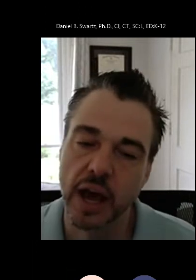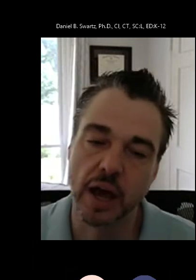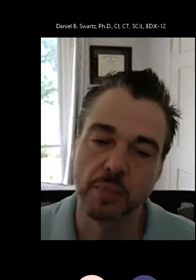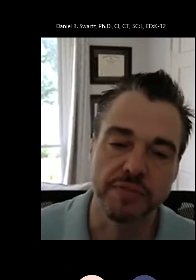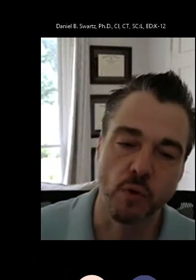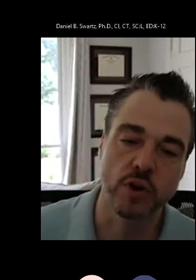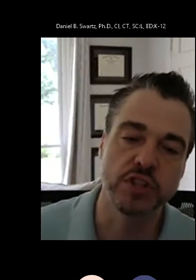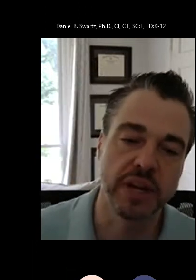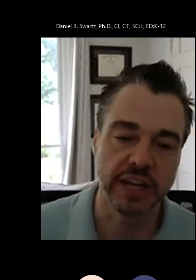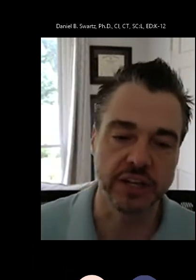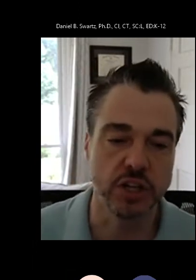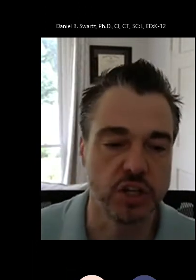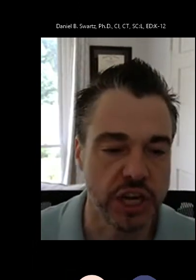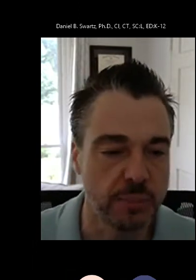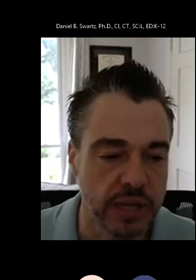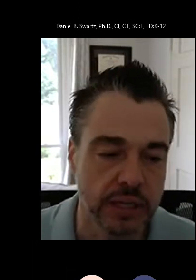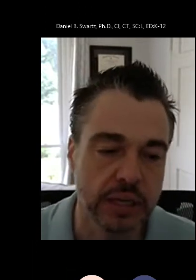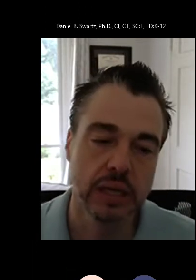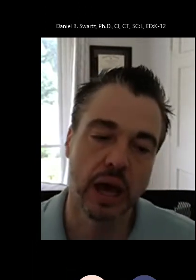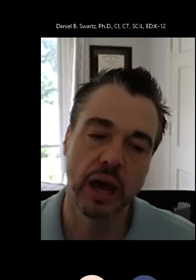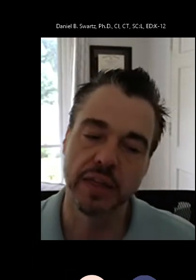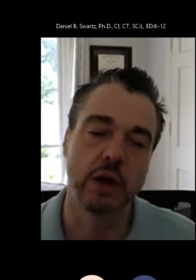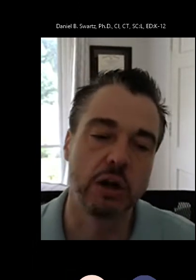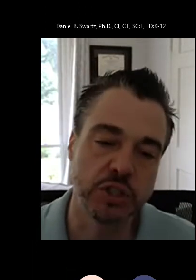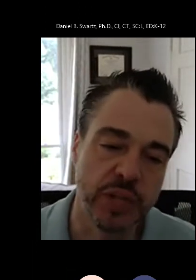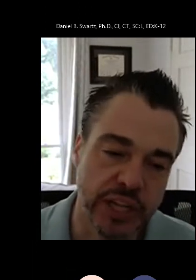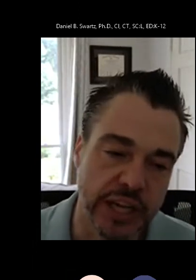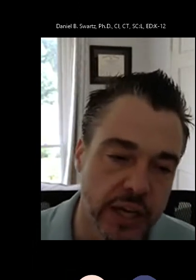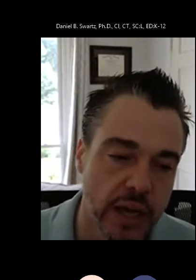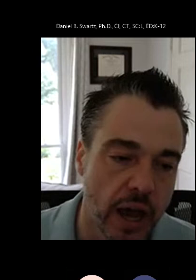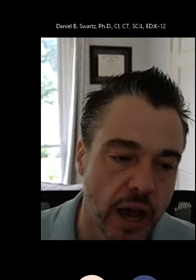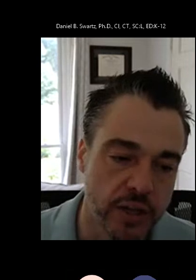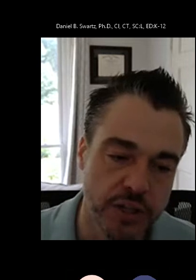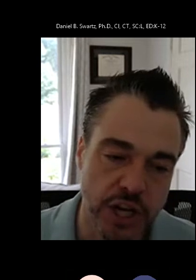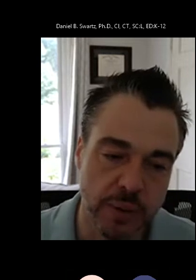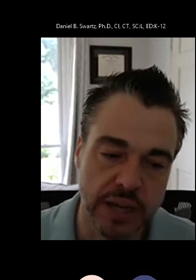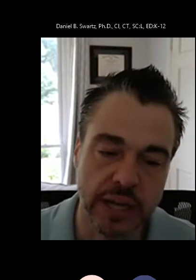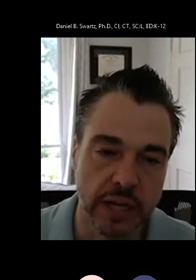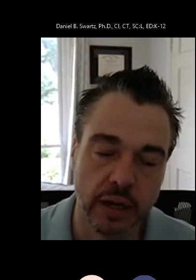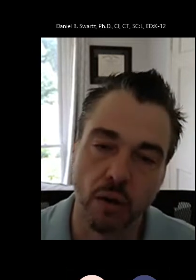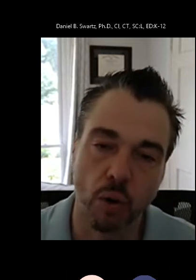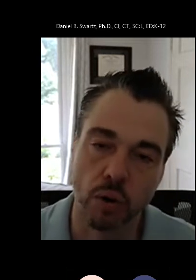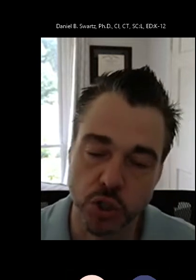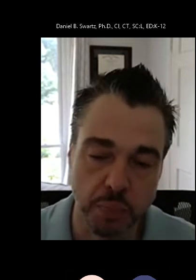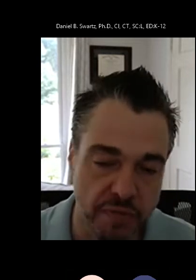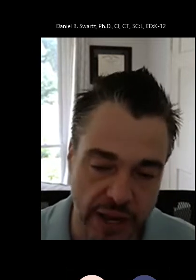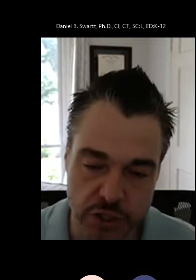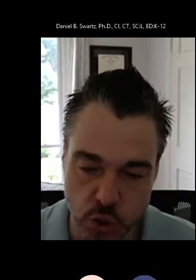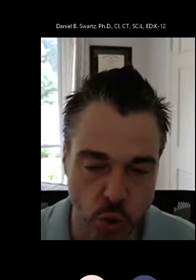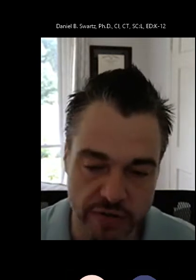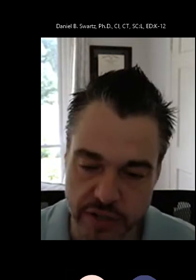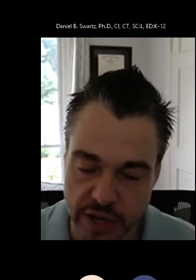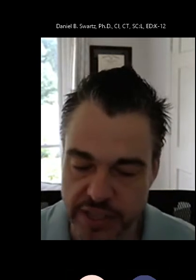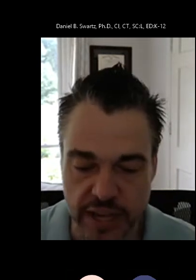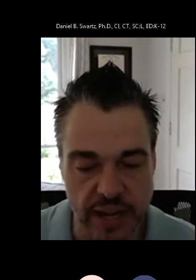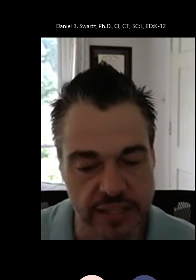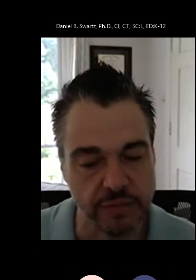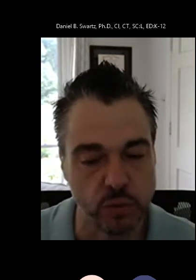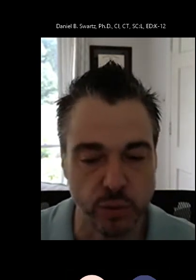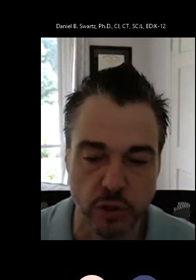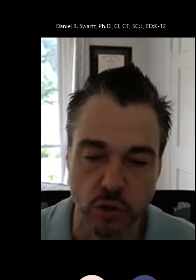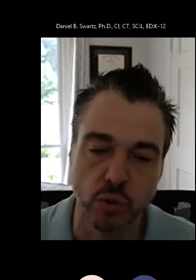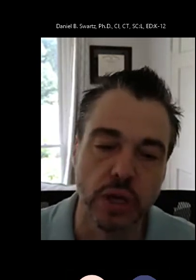line before submitting it to your champion. And then ultimately, your champion or supervisor, whoever does